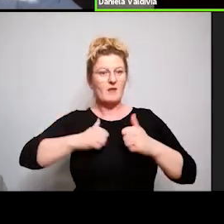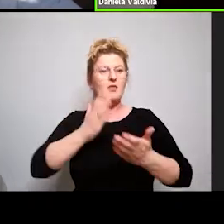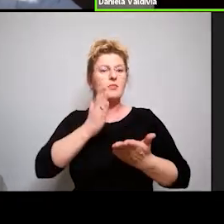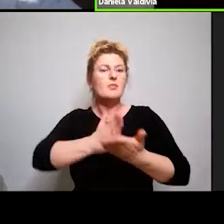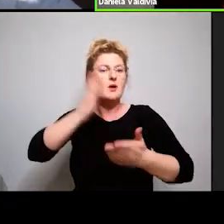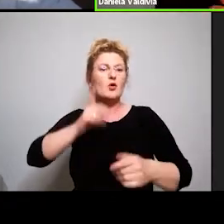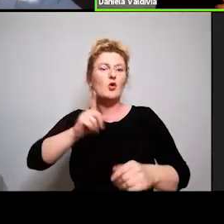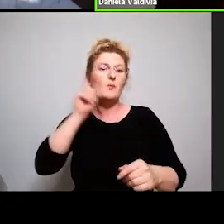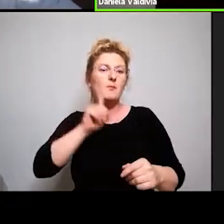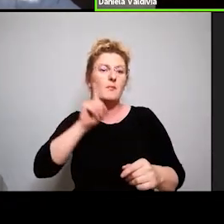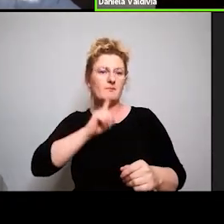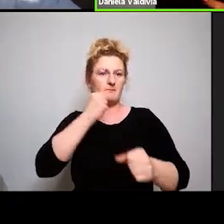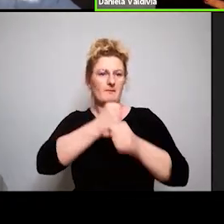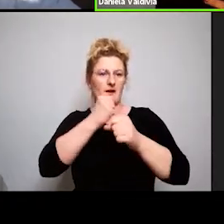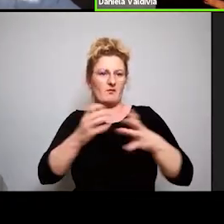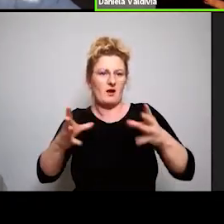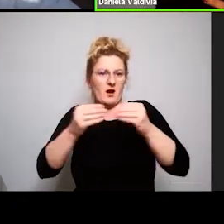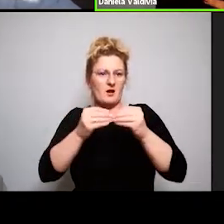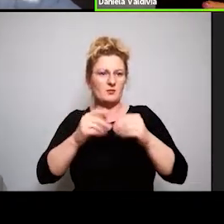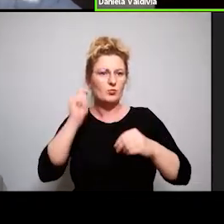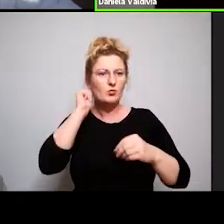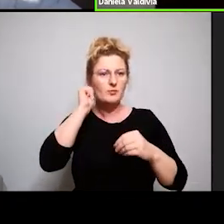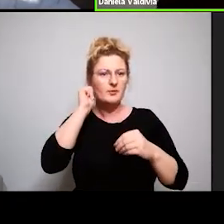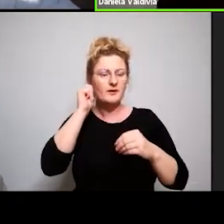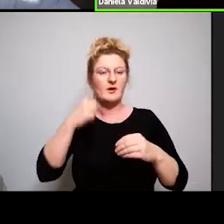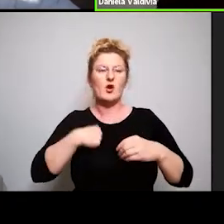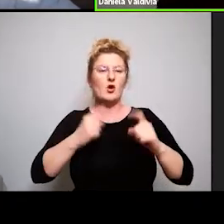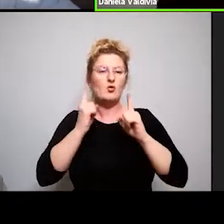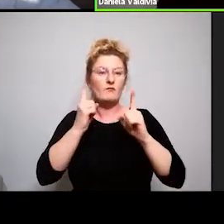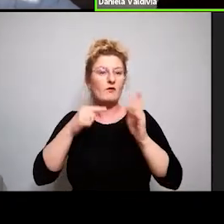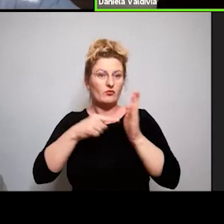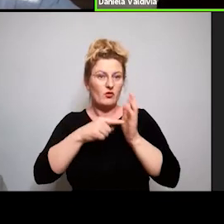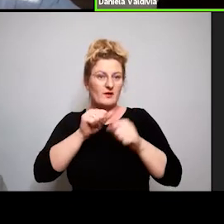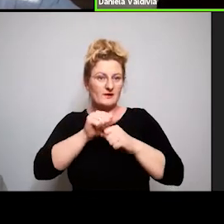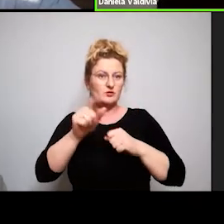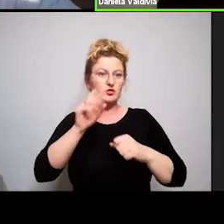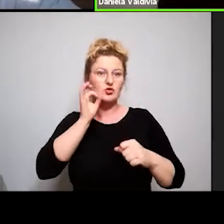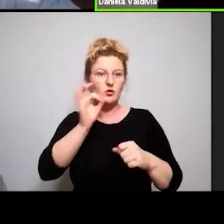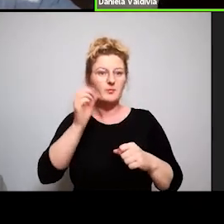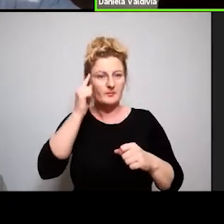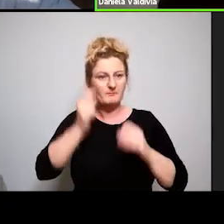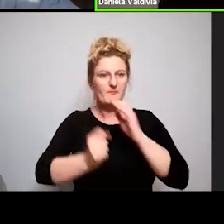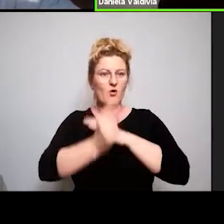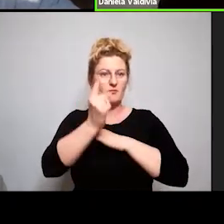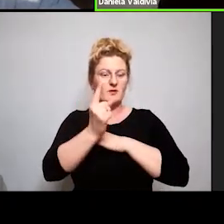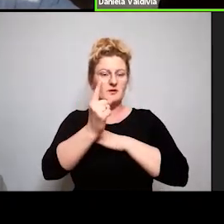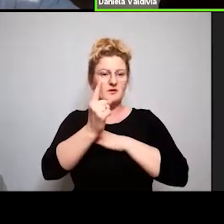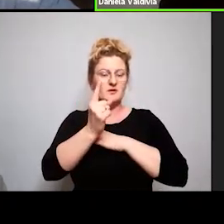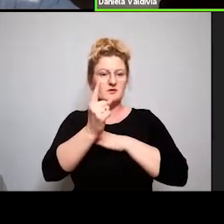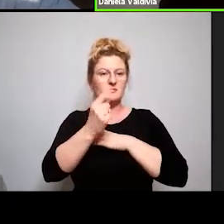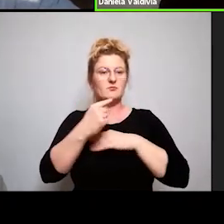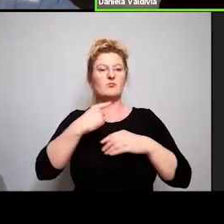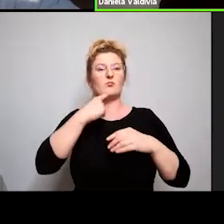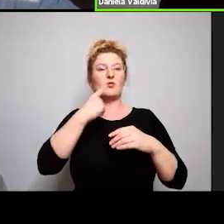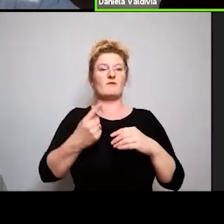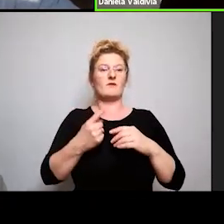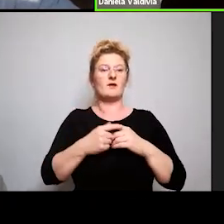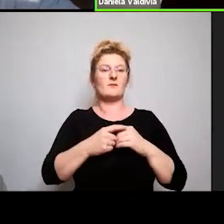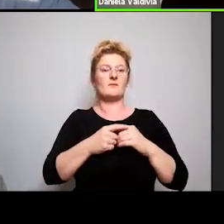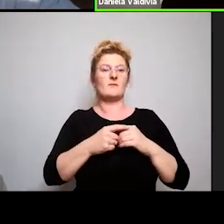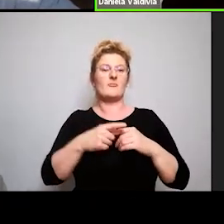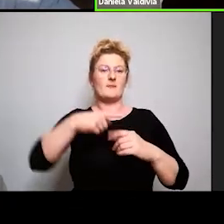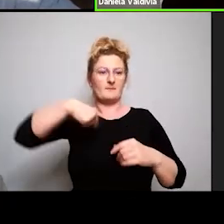it because you know they feel identified. I must say on that we pick a lot and we